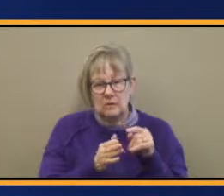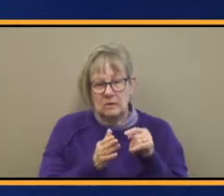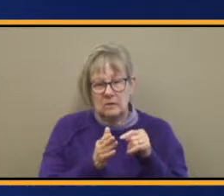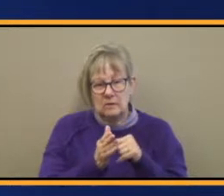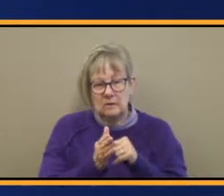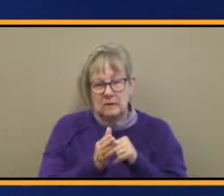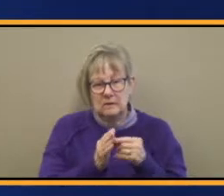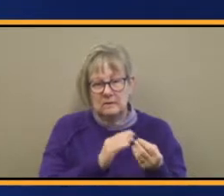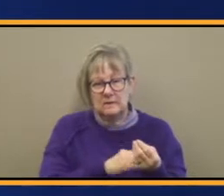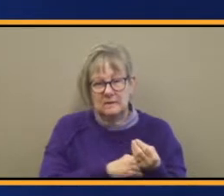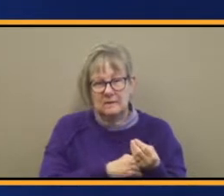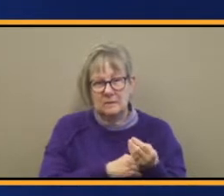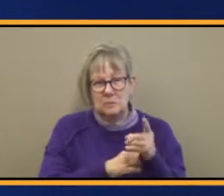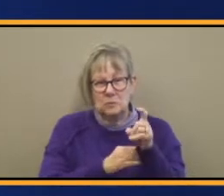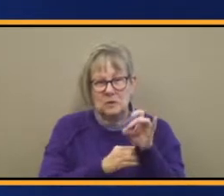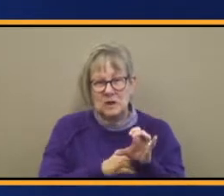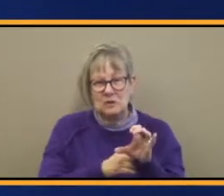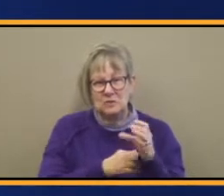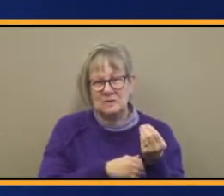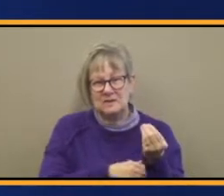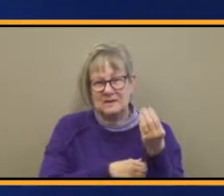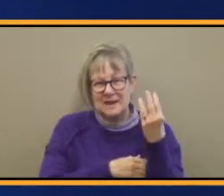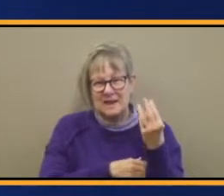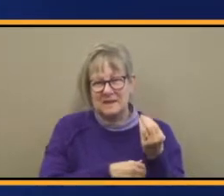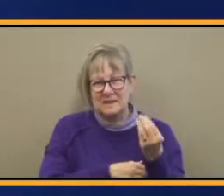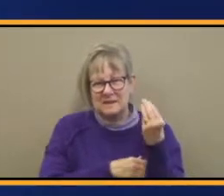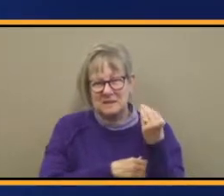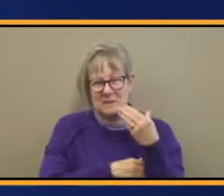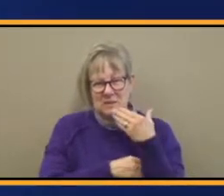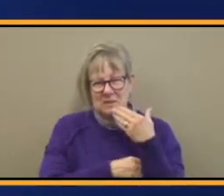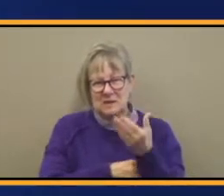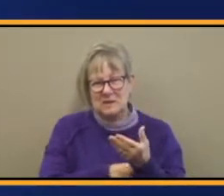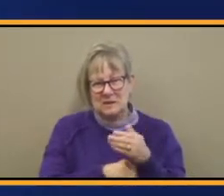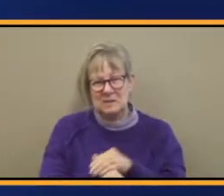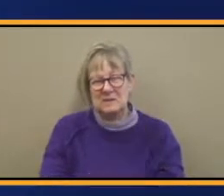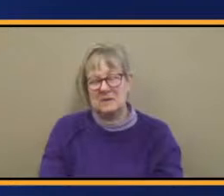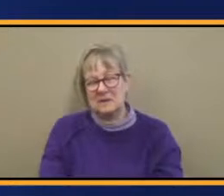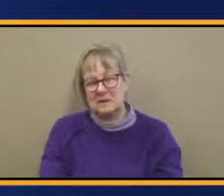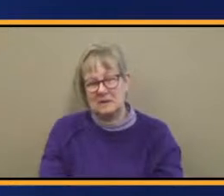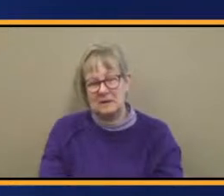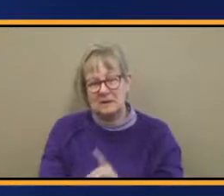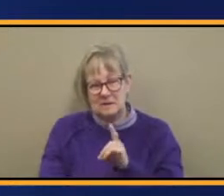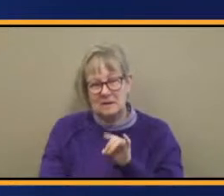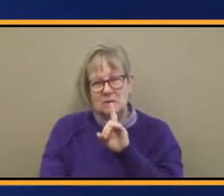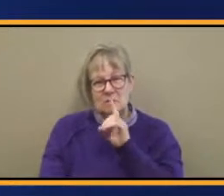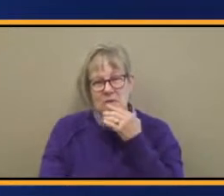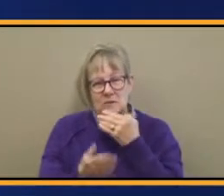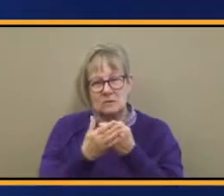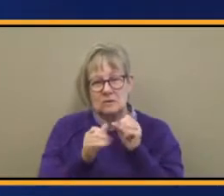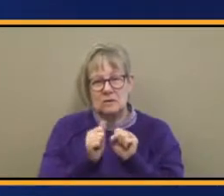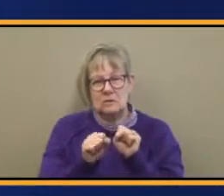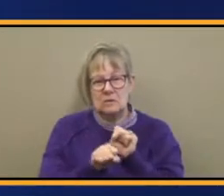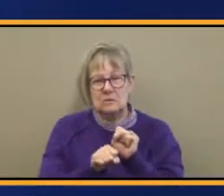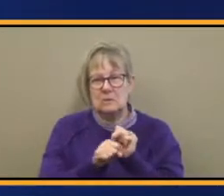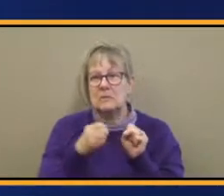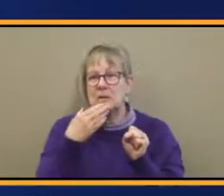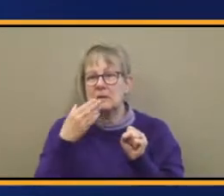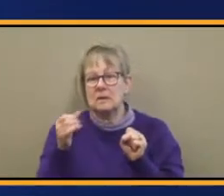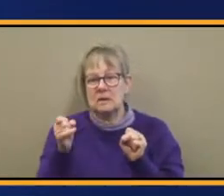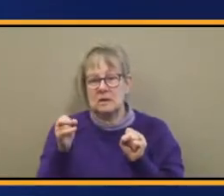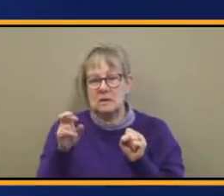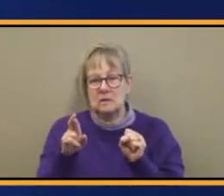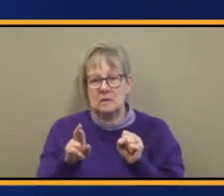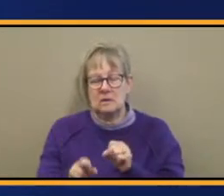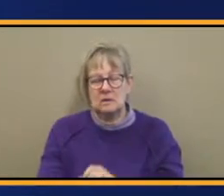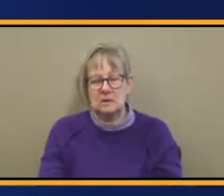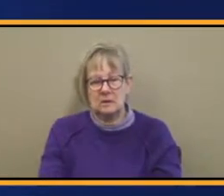So I thank you for doing that and did a really good job. Thank you, sir.